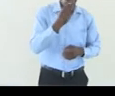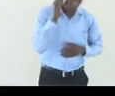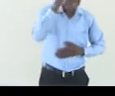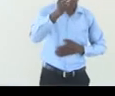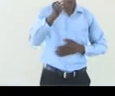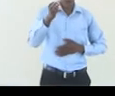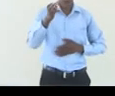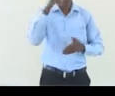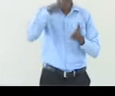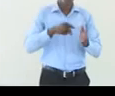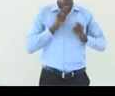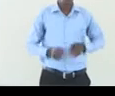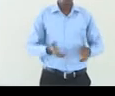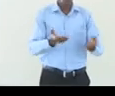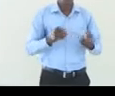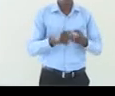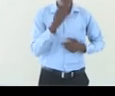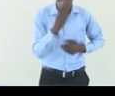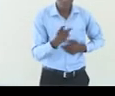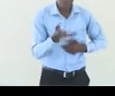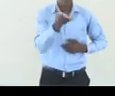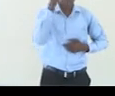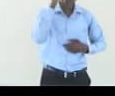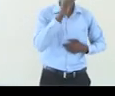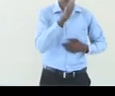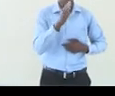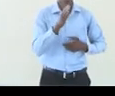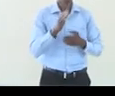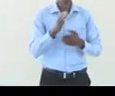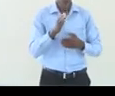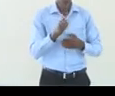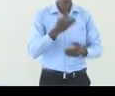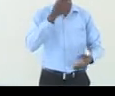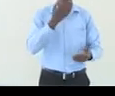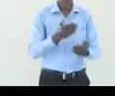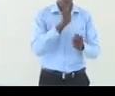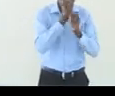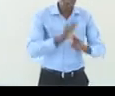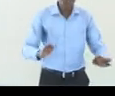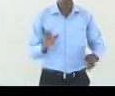human beings always want to hear is that there shall be showers of